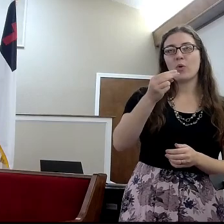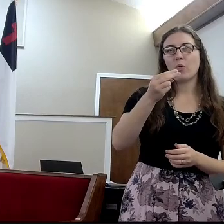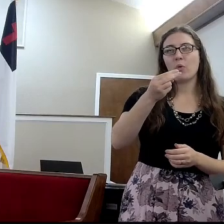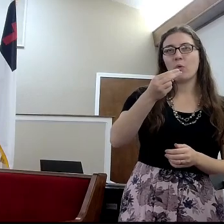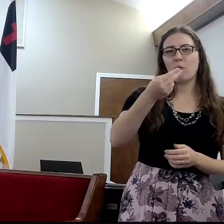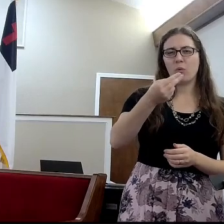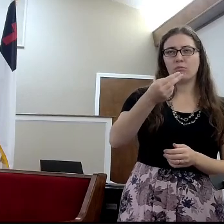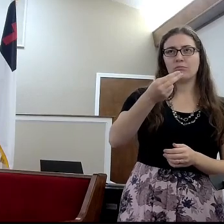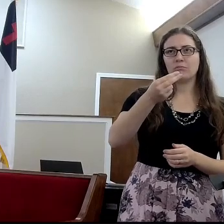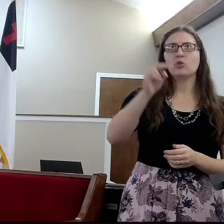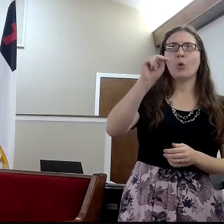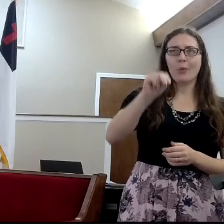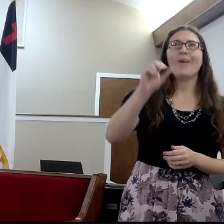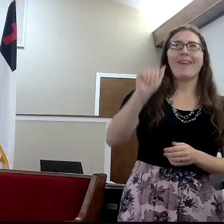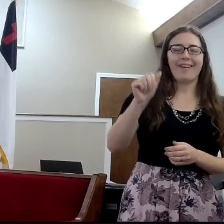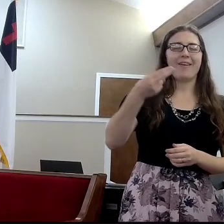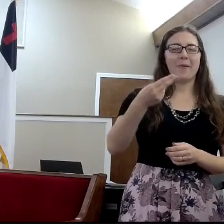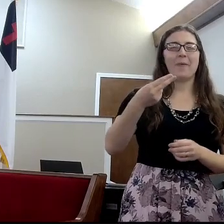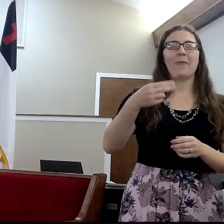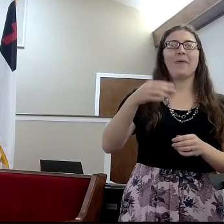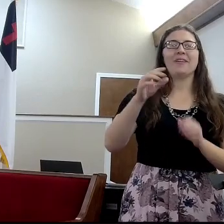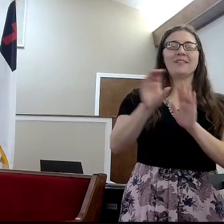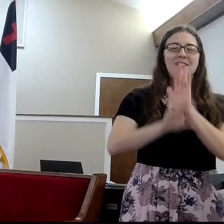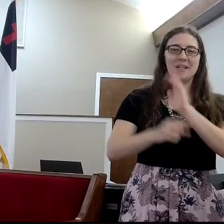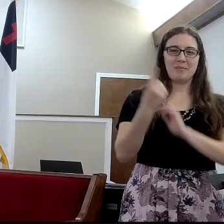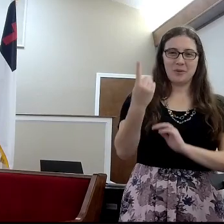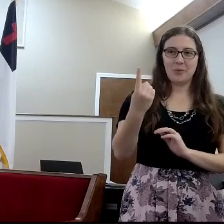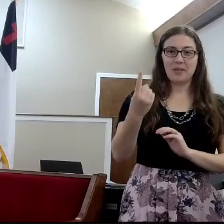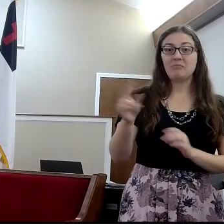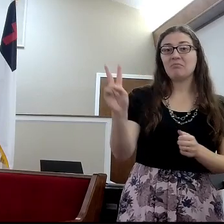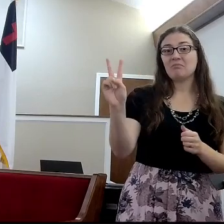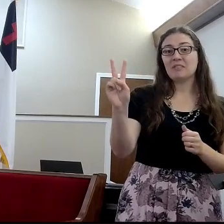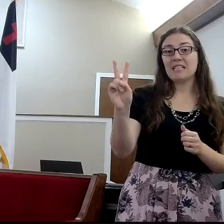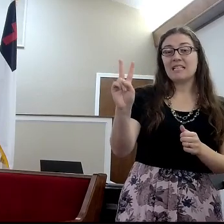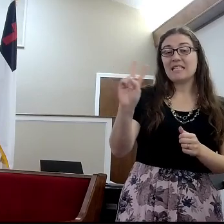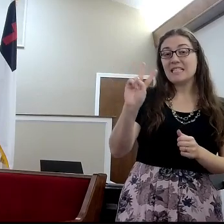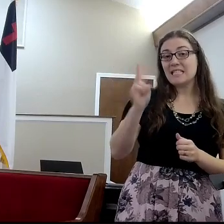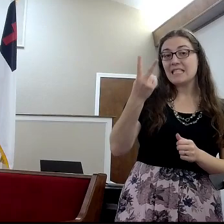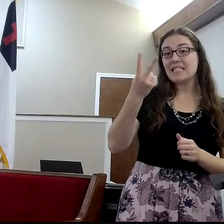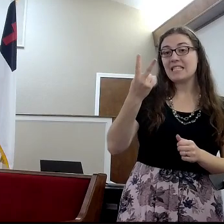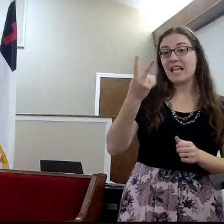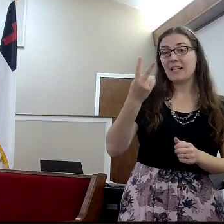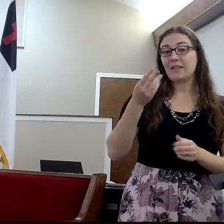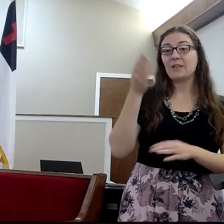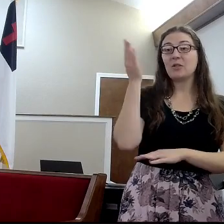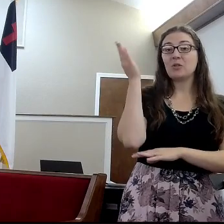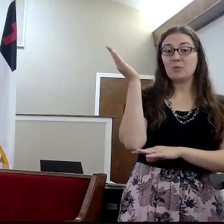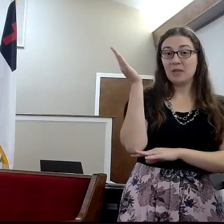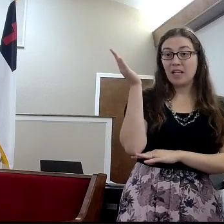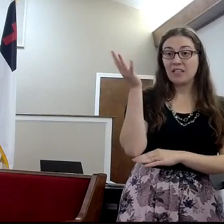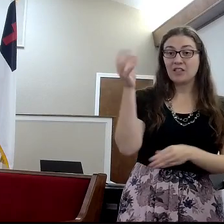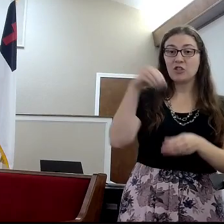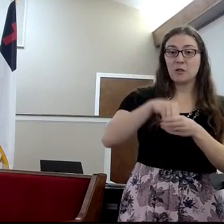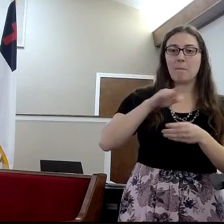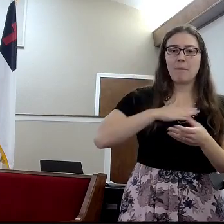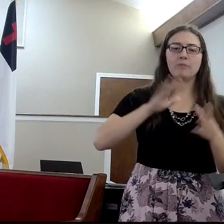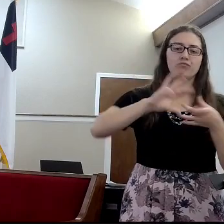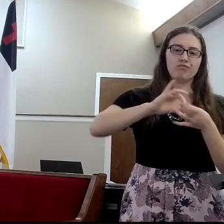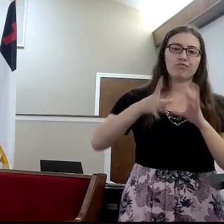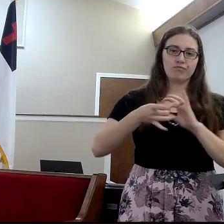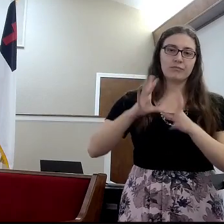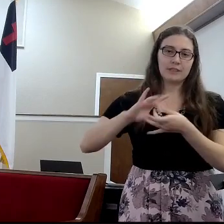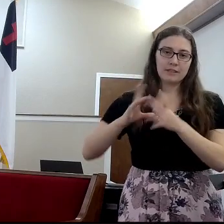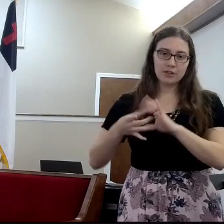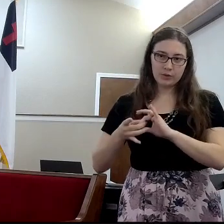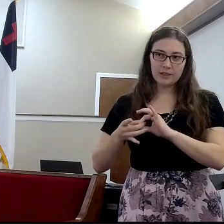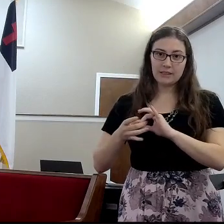You can go ahead and turn to Jonah 1. I'll turn there in a minute with you. But this is going to be the second sermon in the series as we go through the